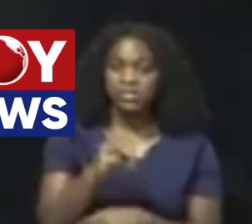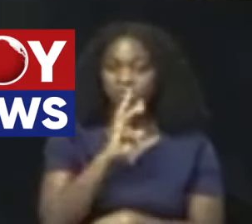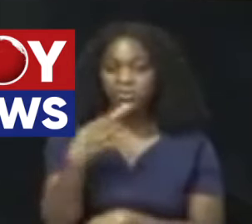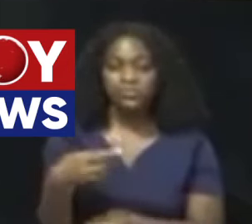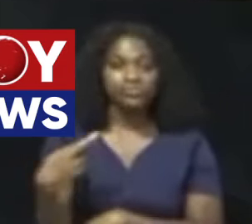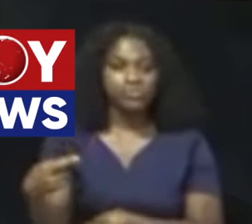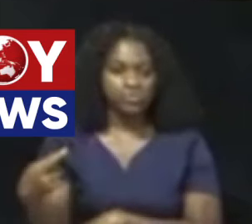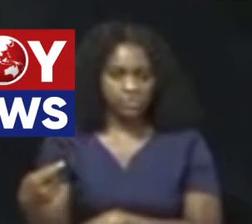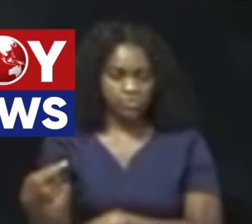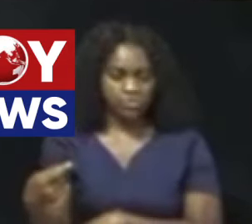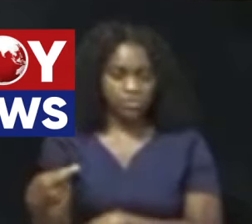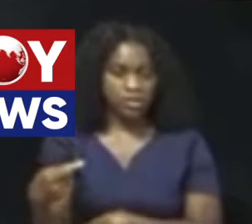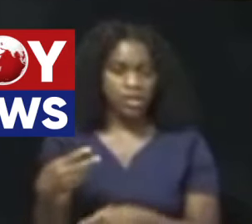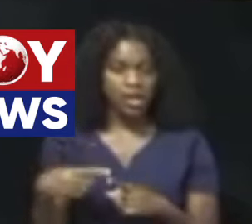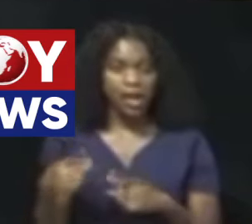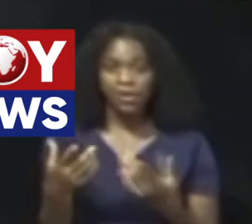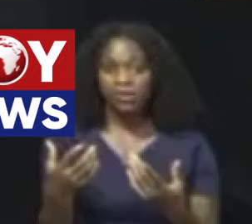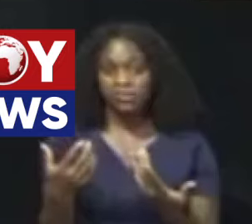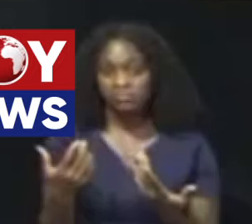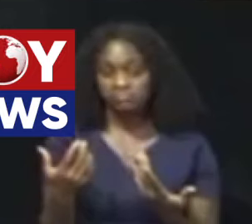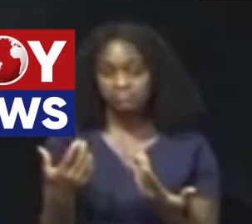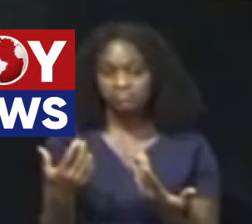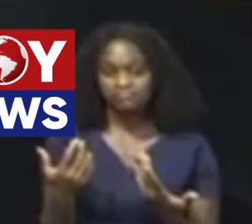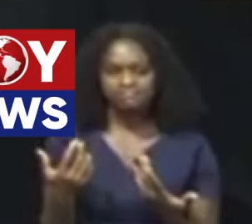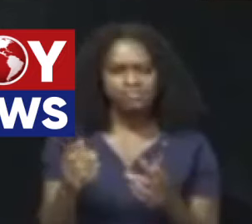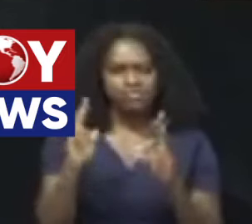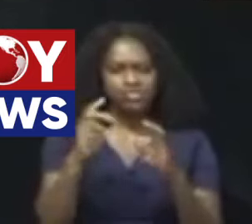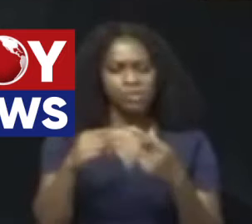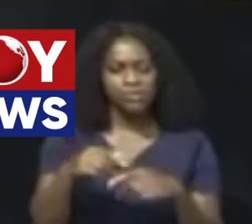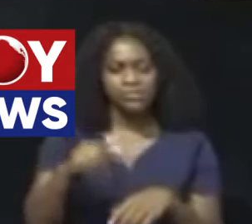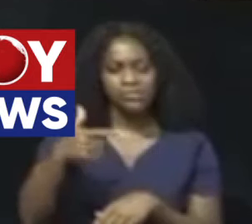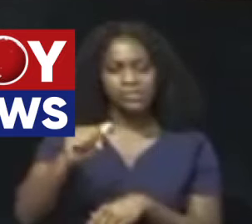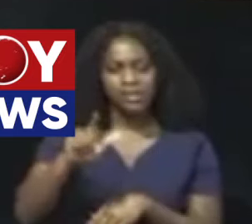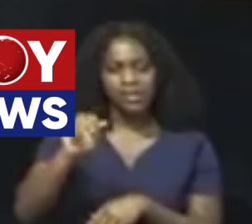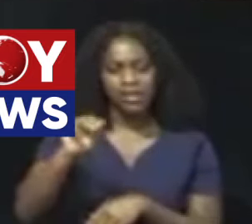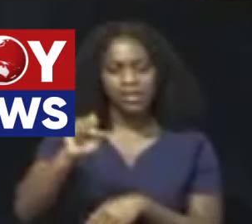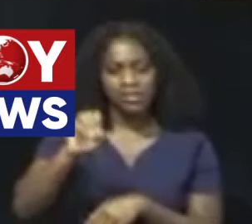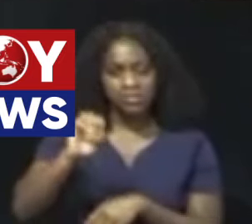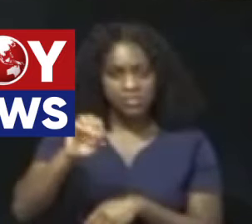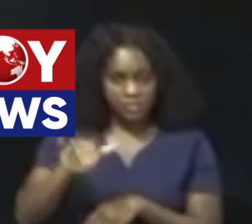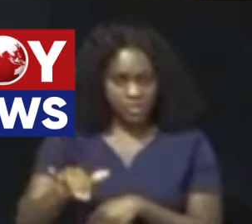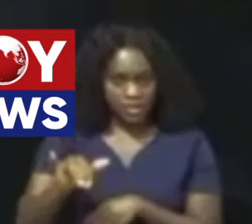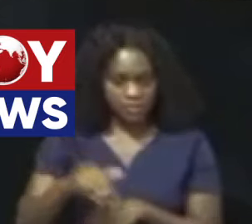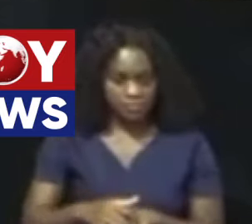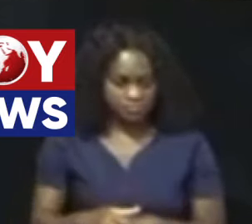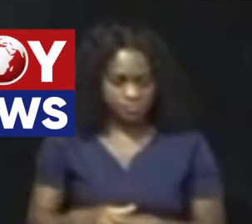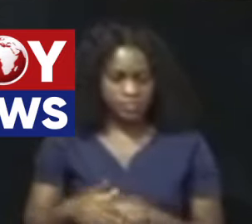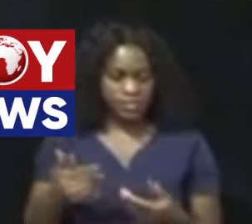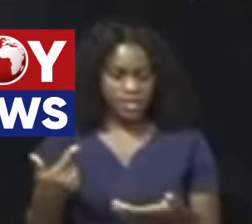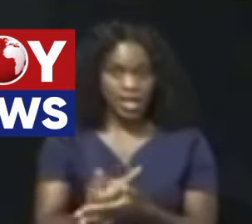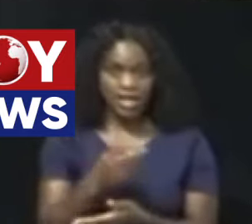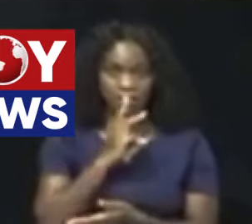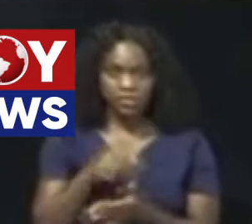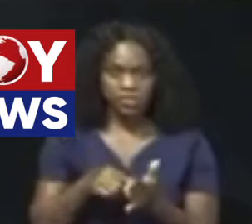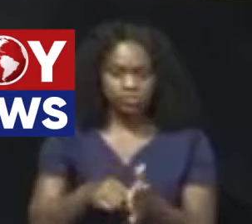and water resources on the current threat of Galamsey. The